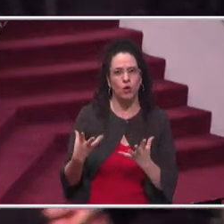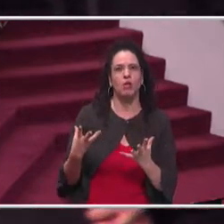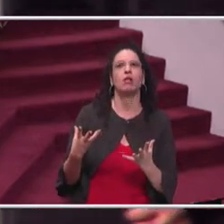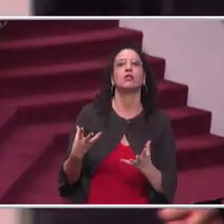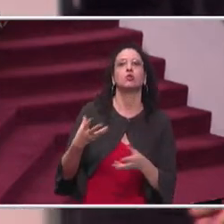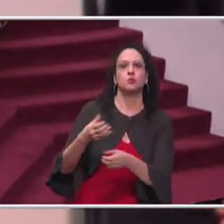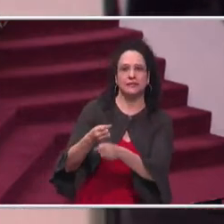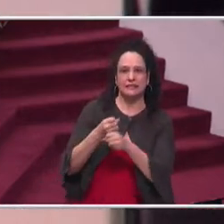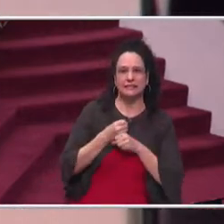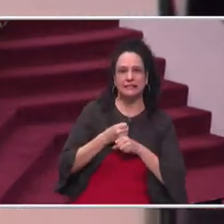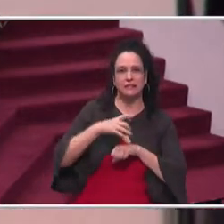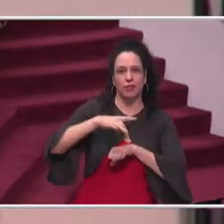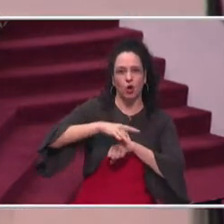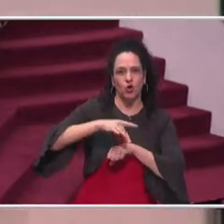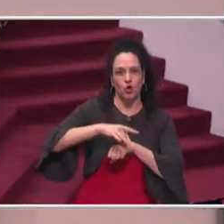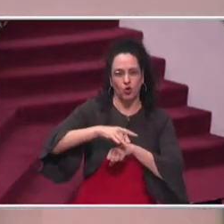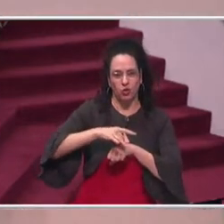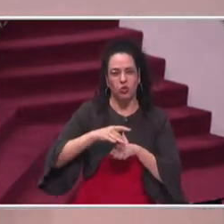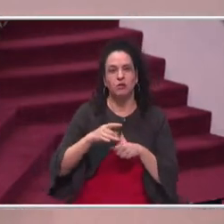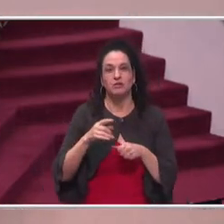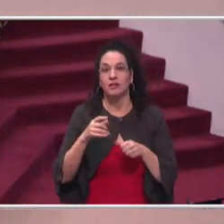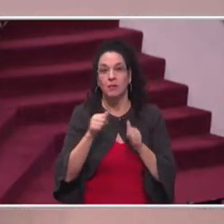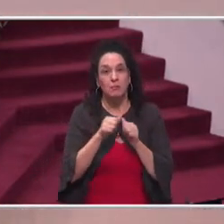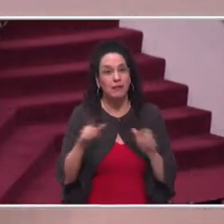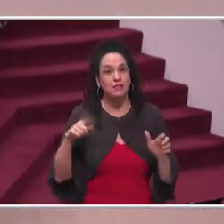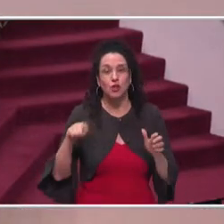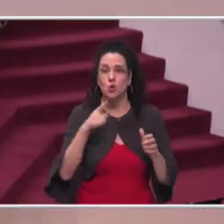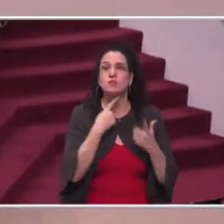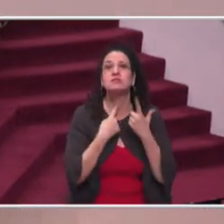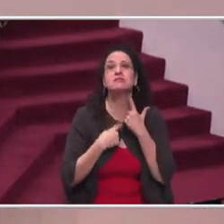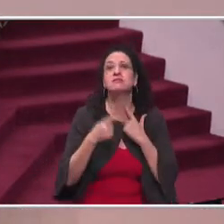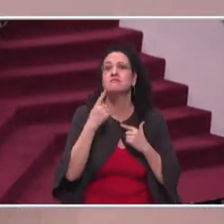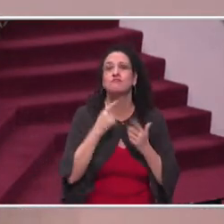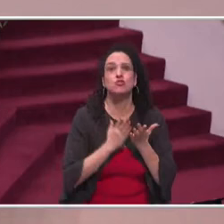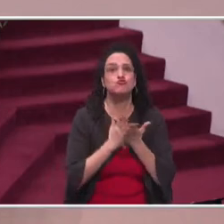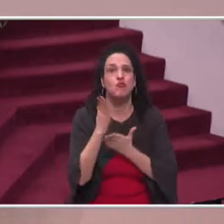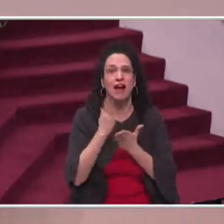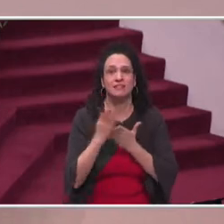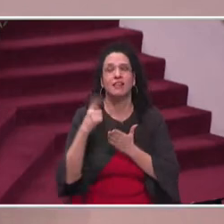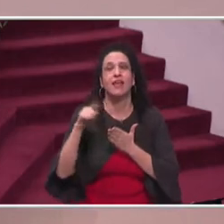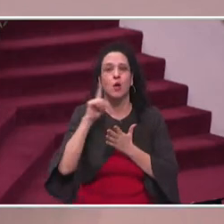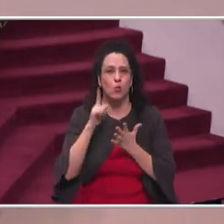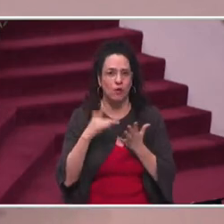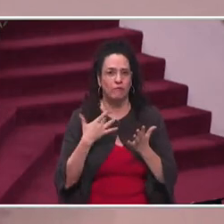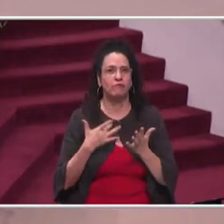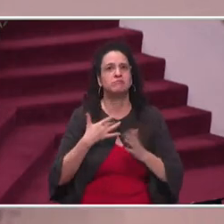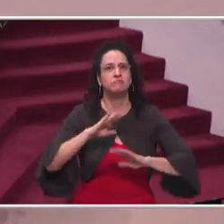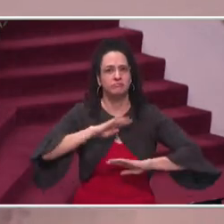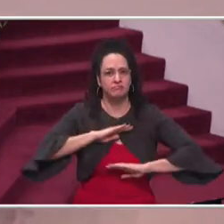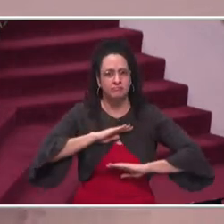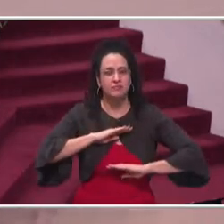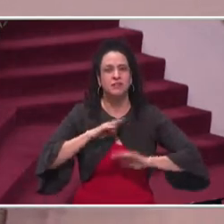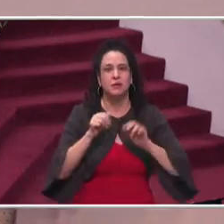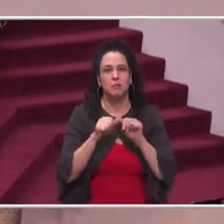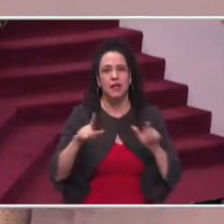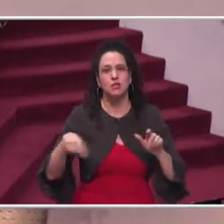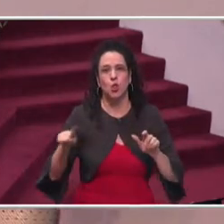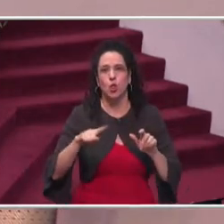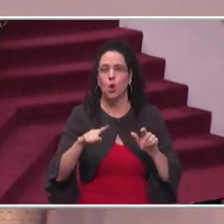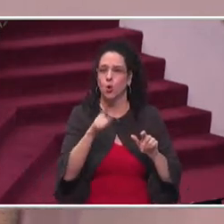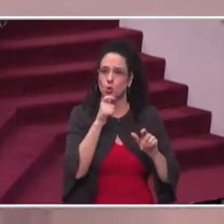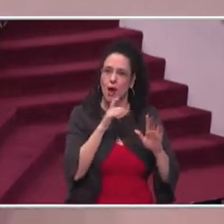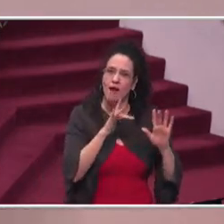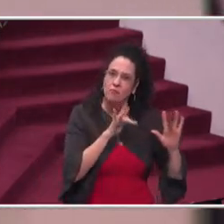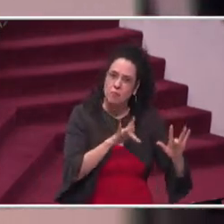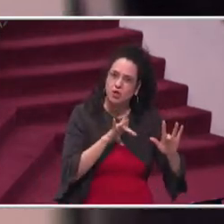Blessed are those who hunger and thirst for righteousness, they shall be filled. Blessed are the merciful, for they